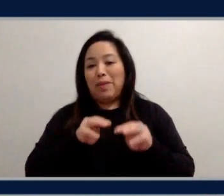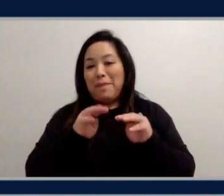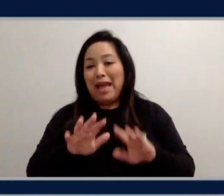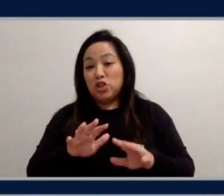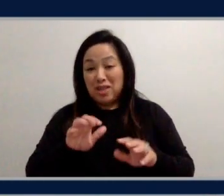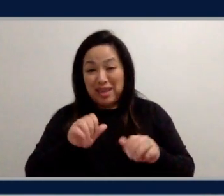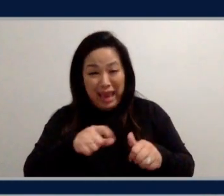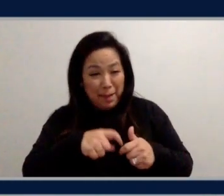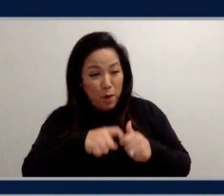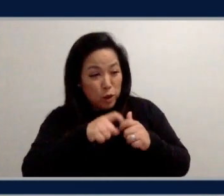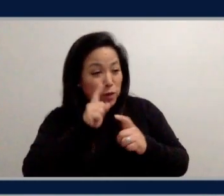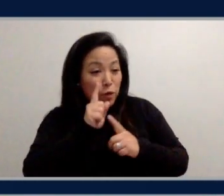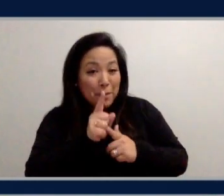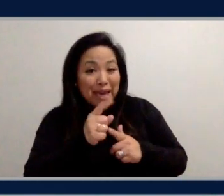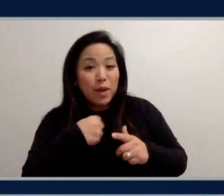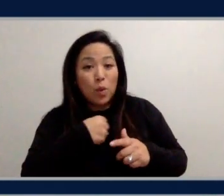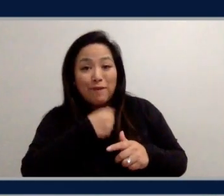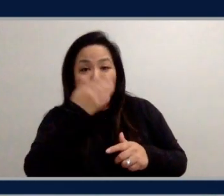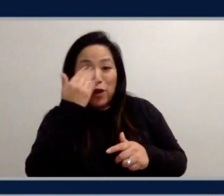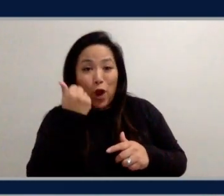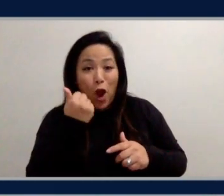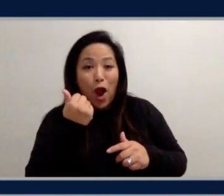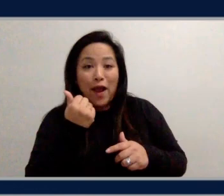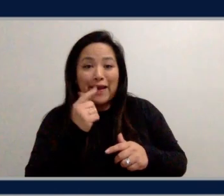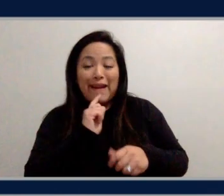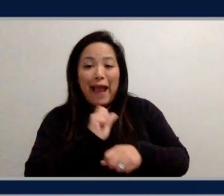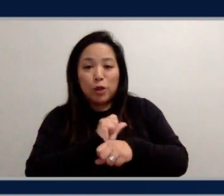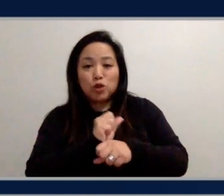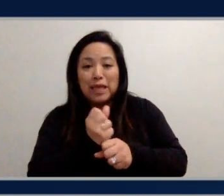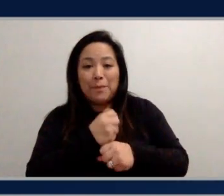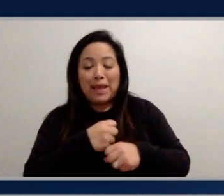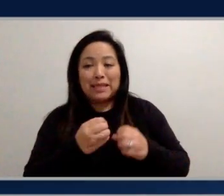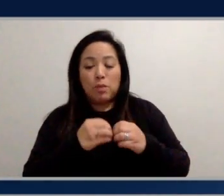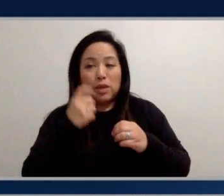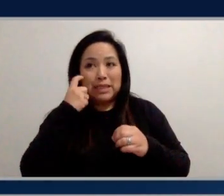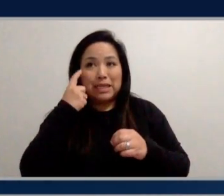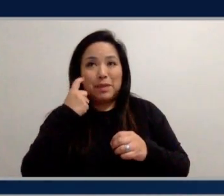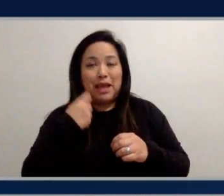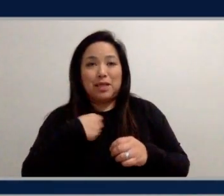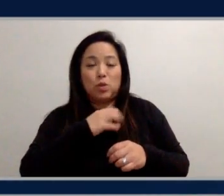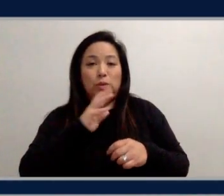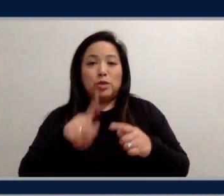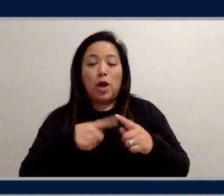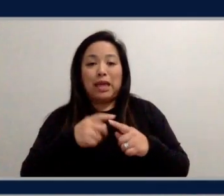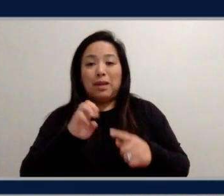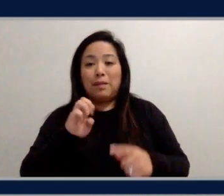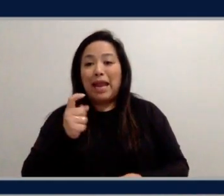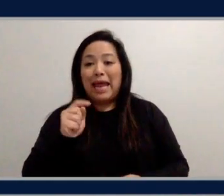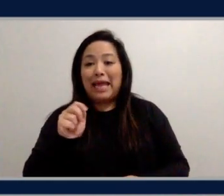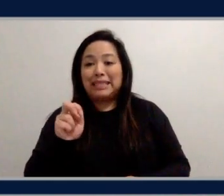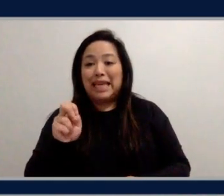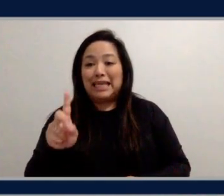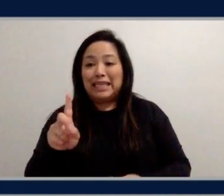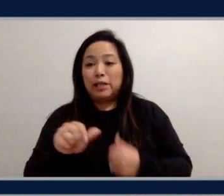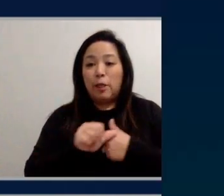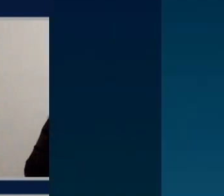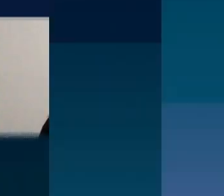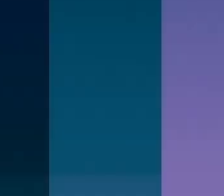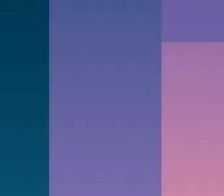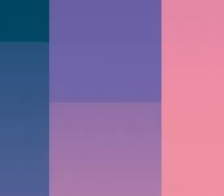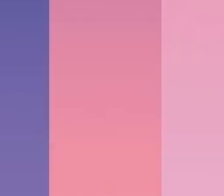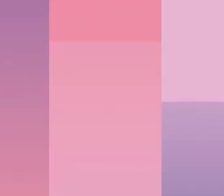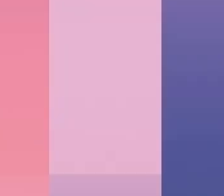too? Because we forgot, and actually it makes a little bit more sense because we've talked a little bit about extended threat detection now. We have a poll